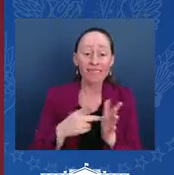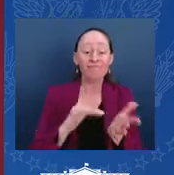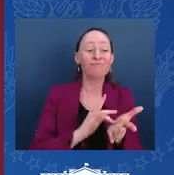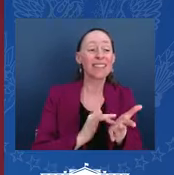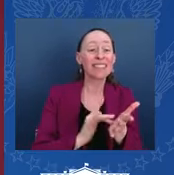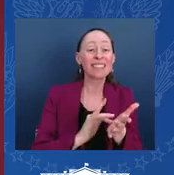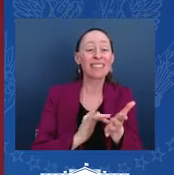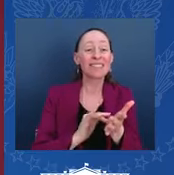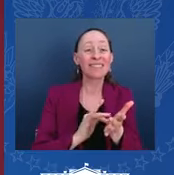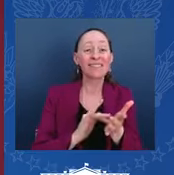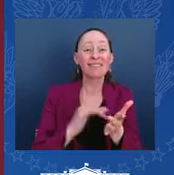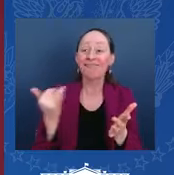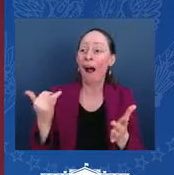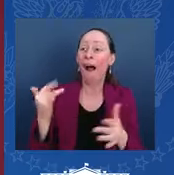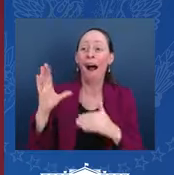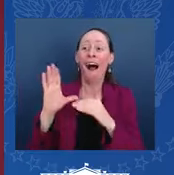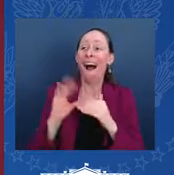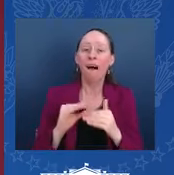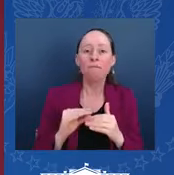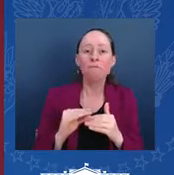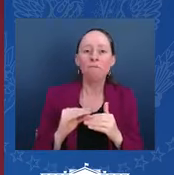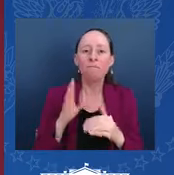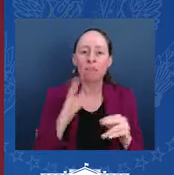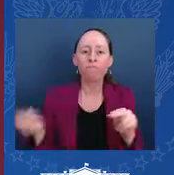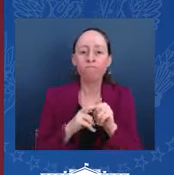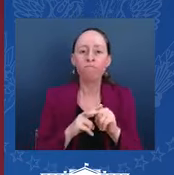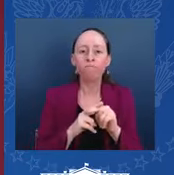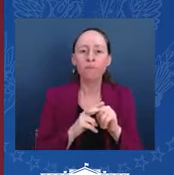what he says. Means what he says.